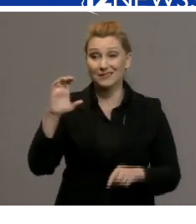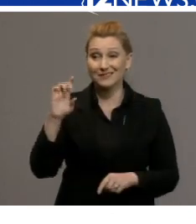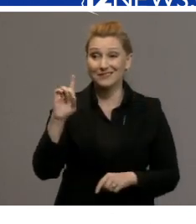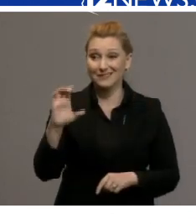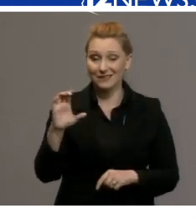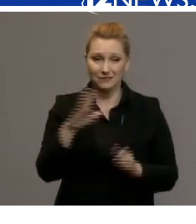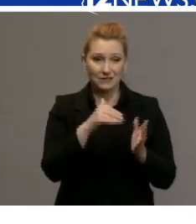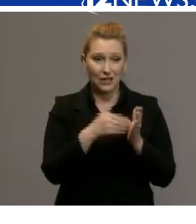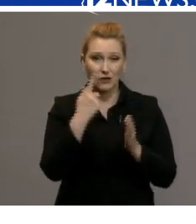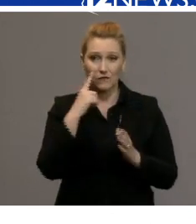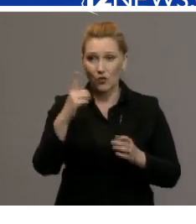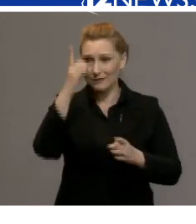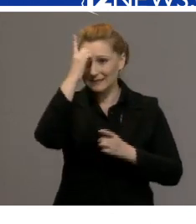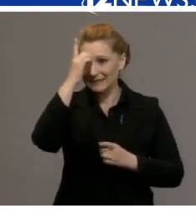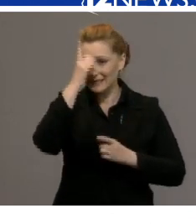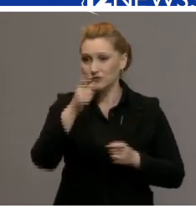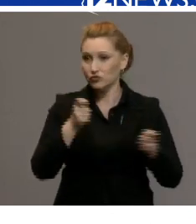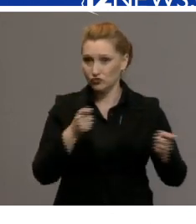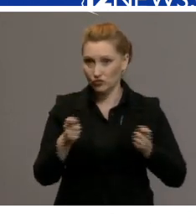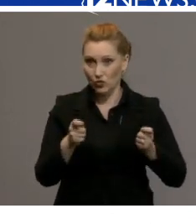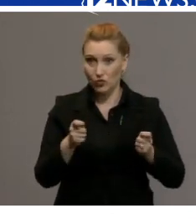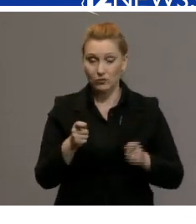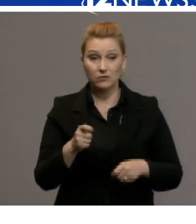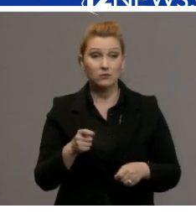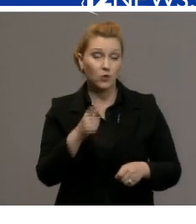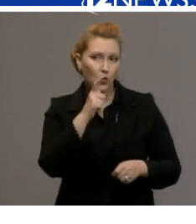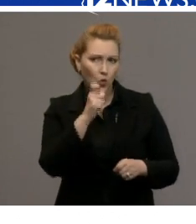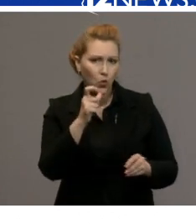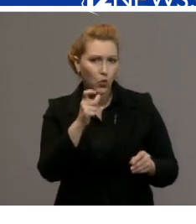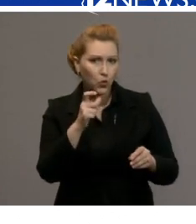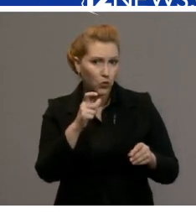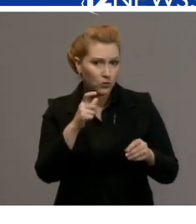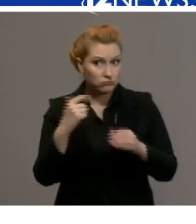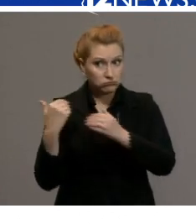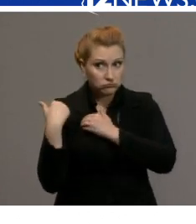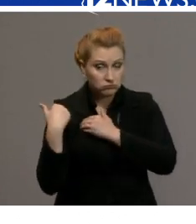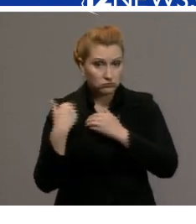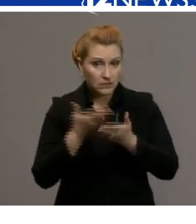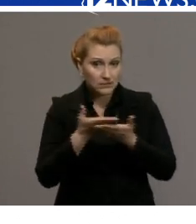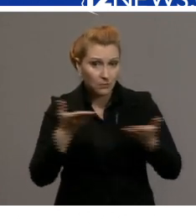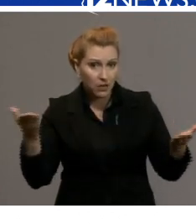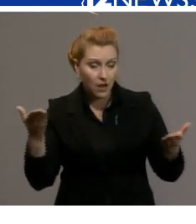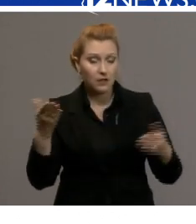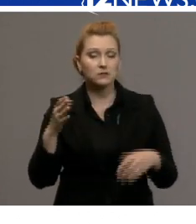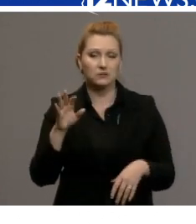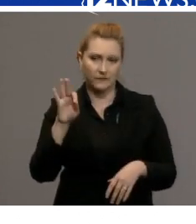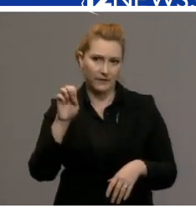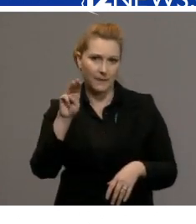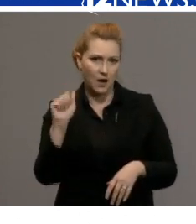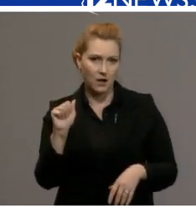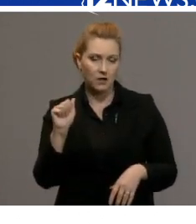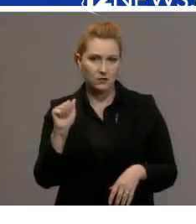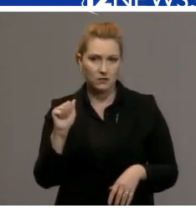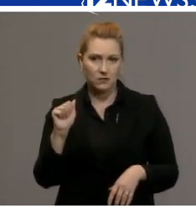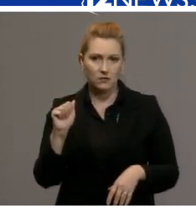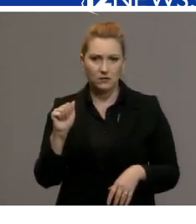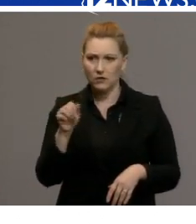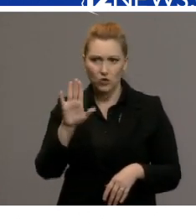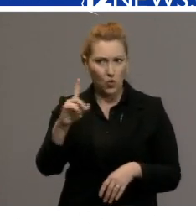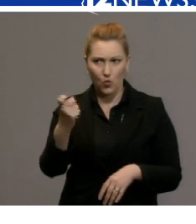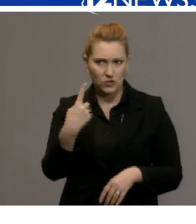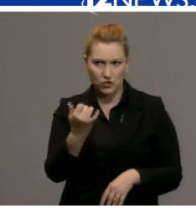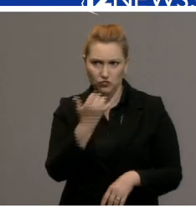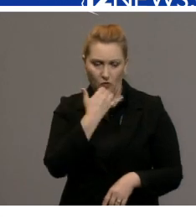supplies, and your information is wrong, and your question is misleading. FEMA told us that our FEMA is